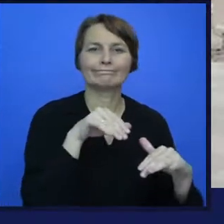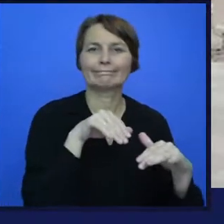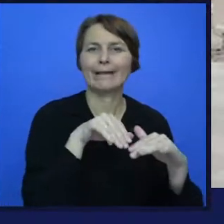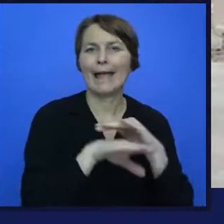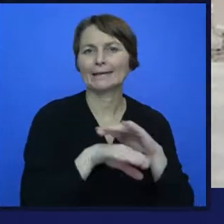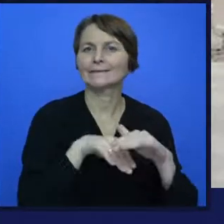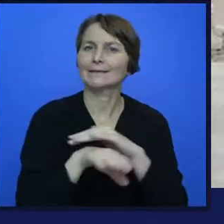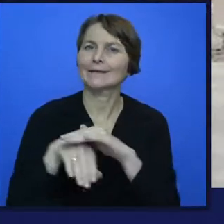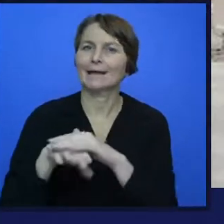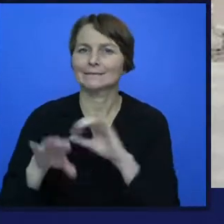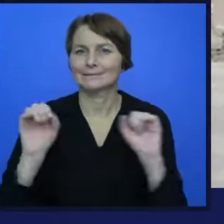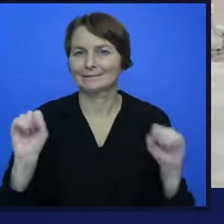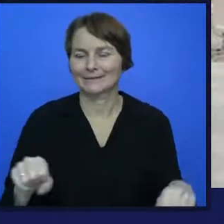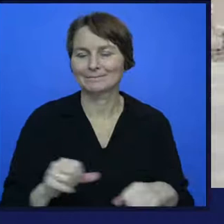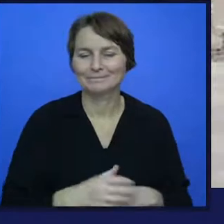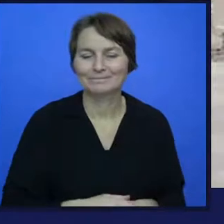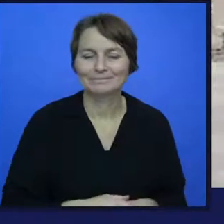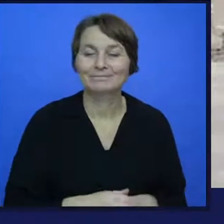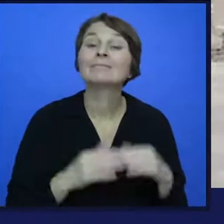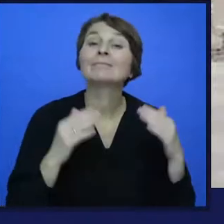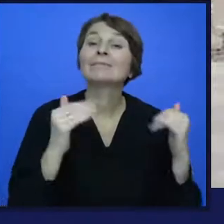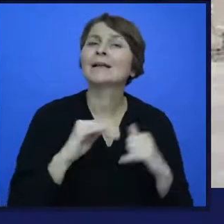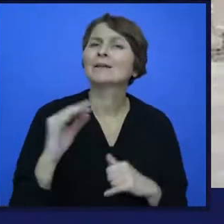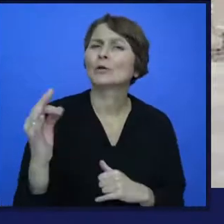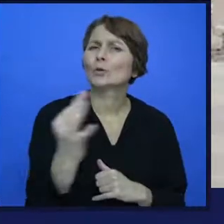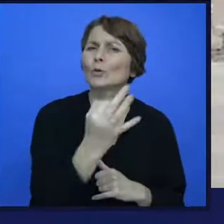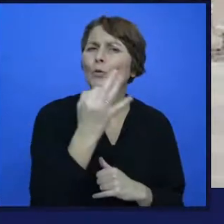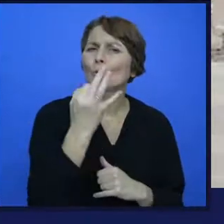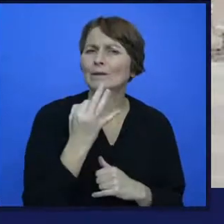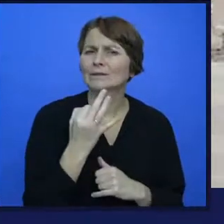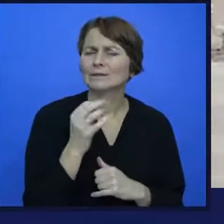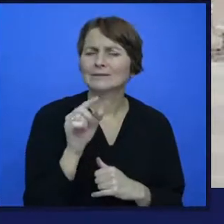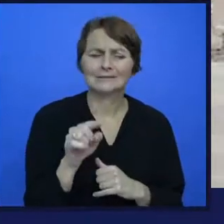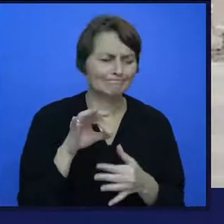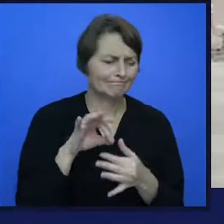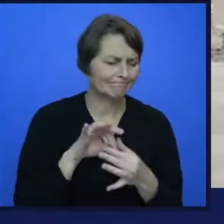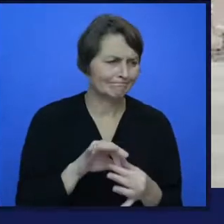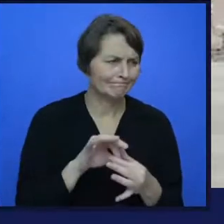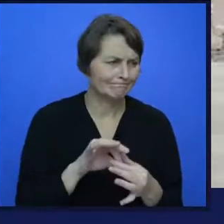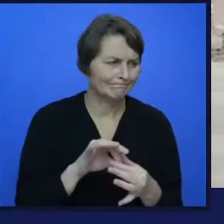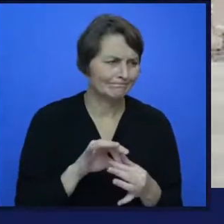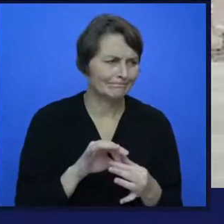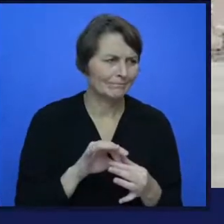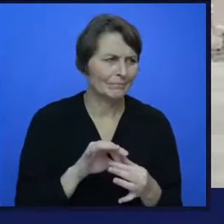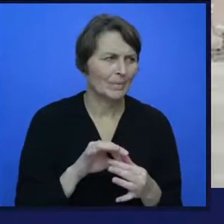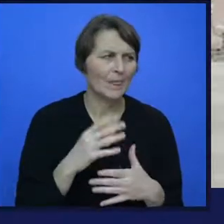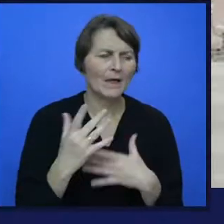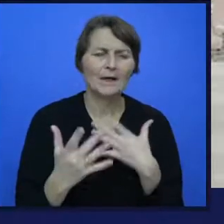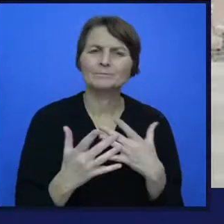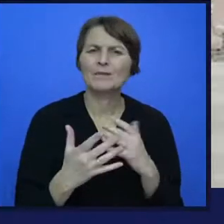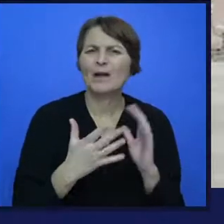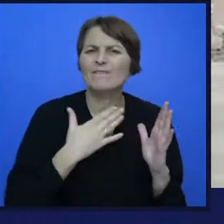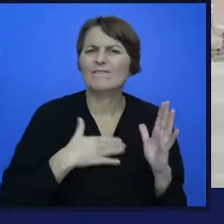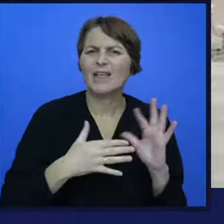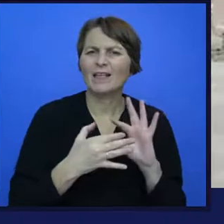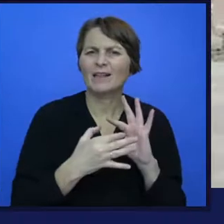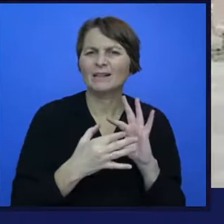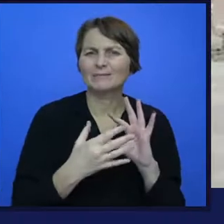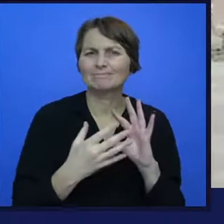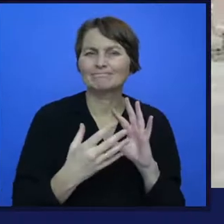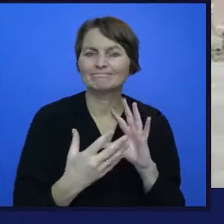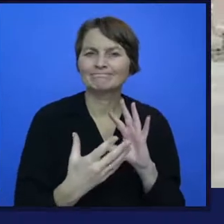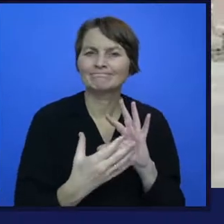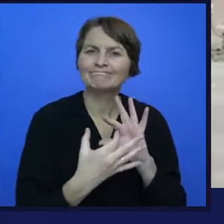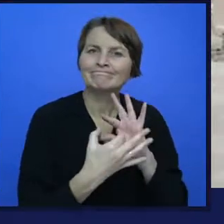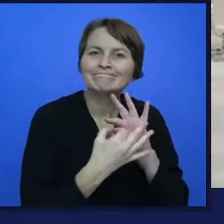question around, like, how, you know, engaging it is and things, I think one thing we were looking